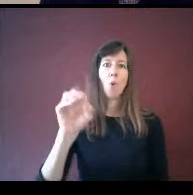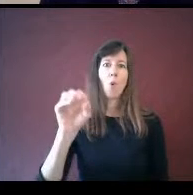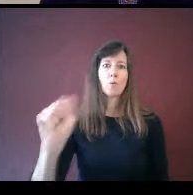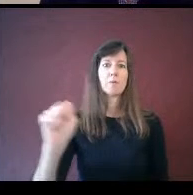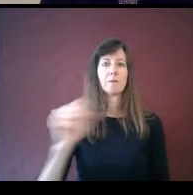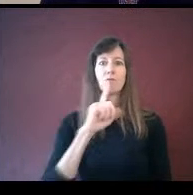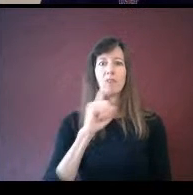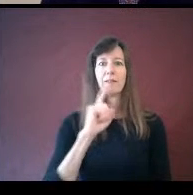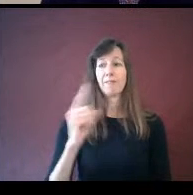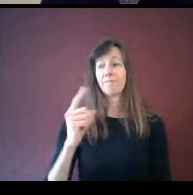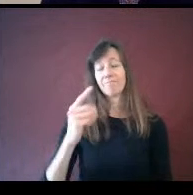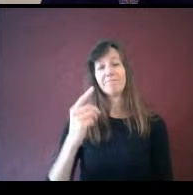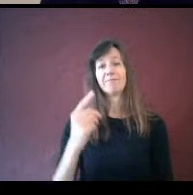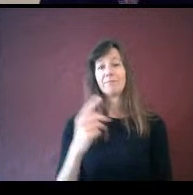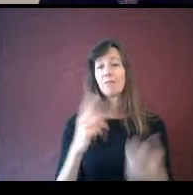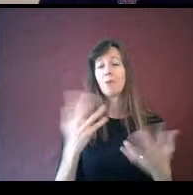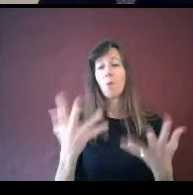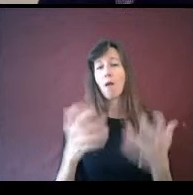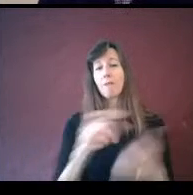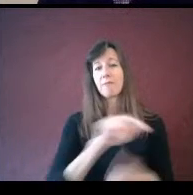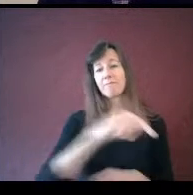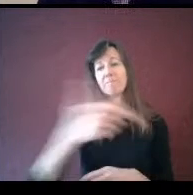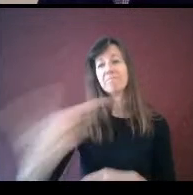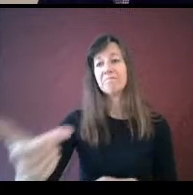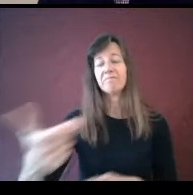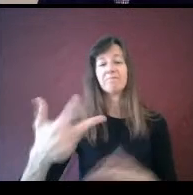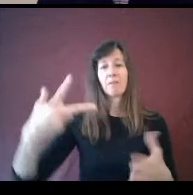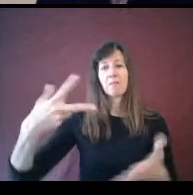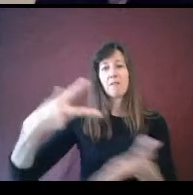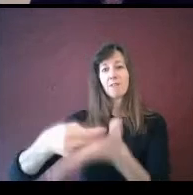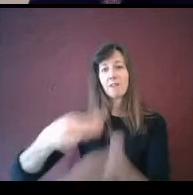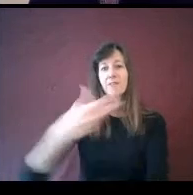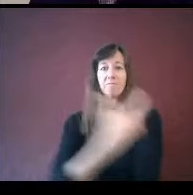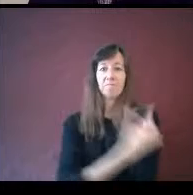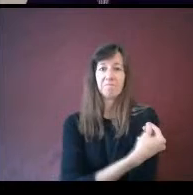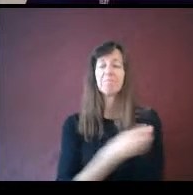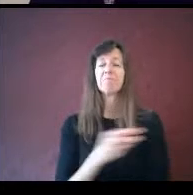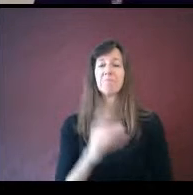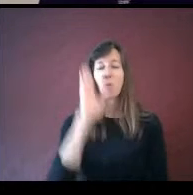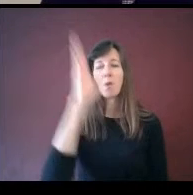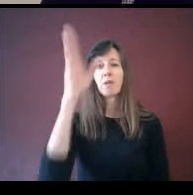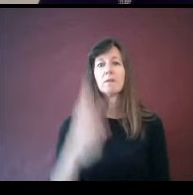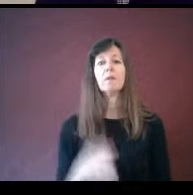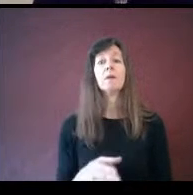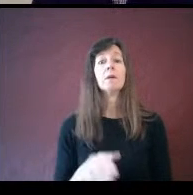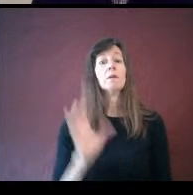be vaccinated as well. And so that planning is happening.